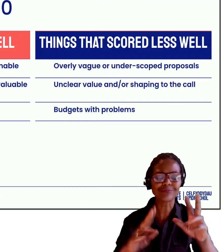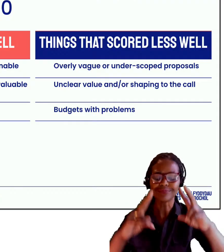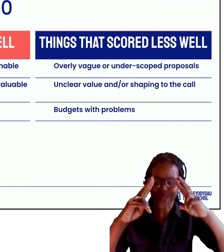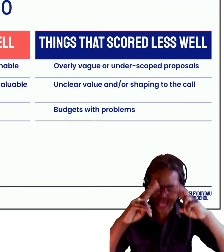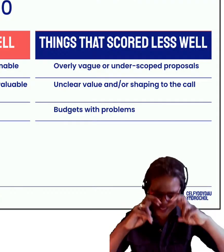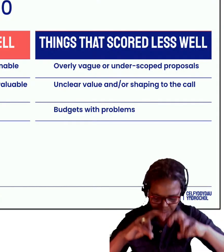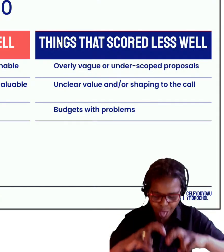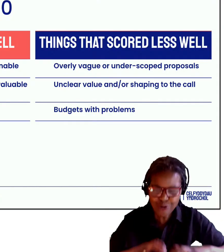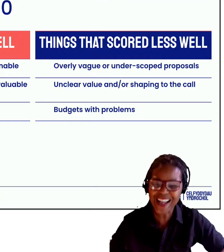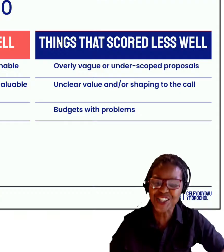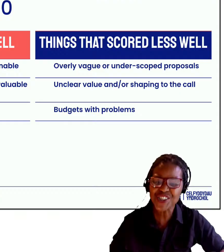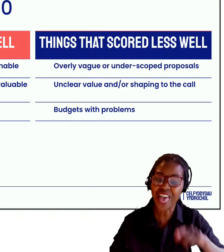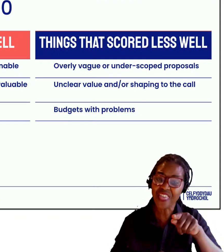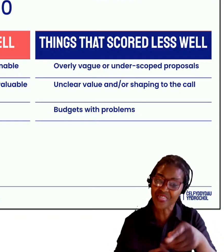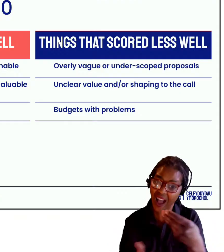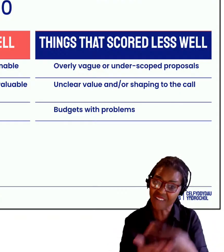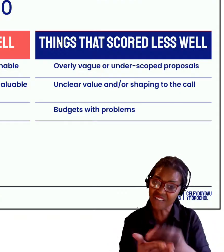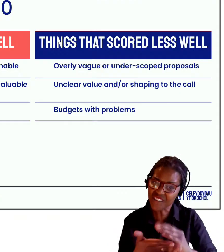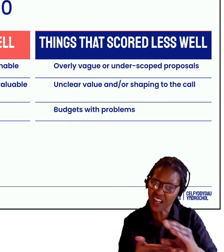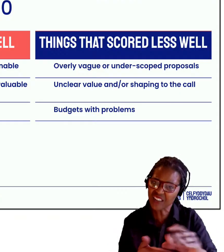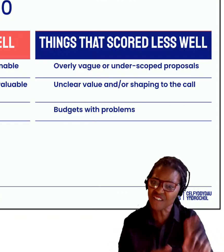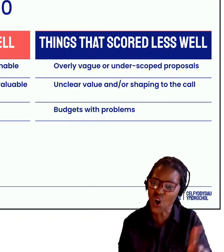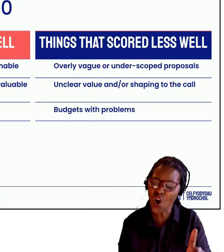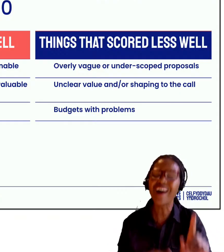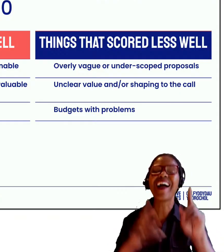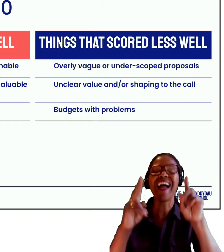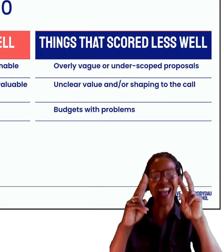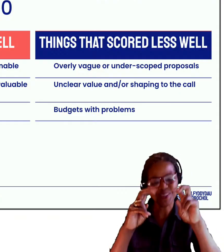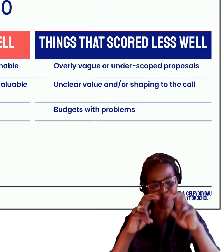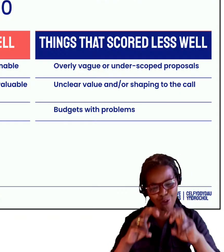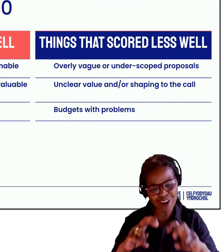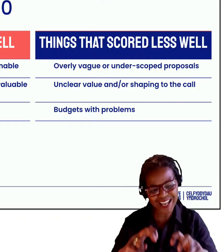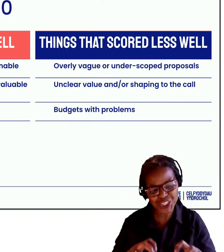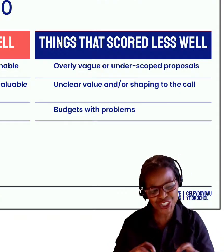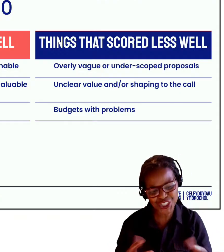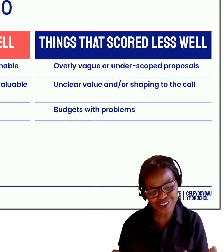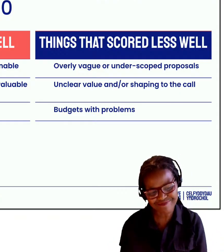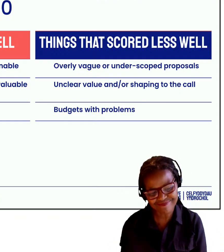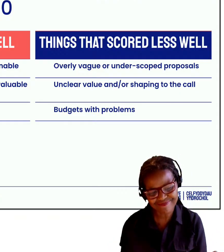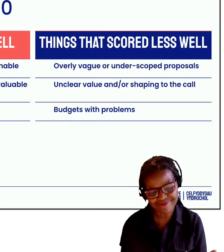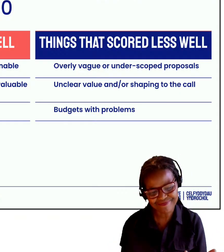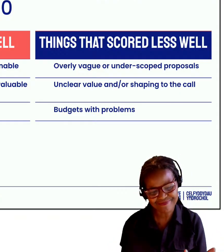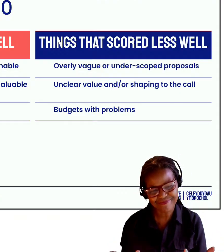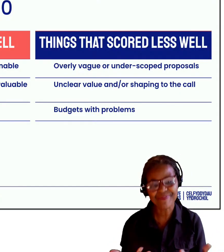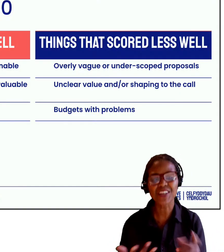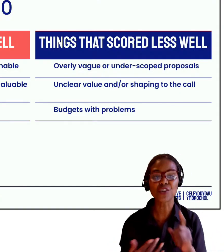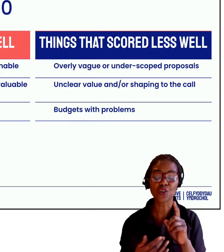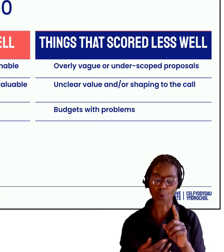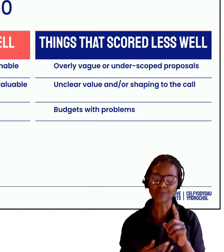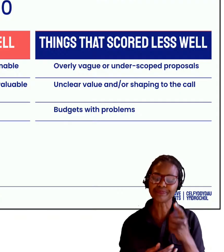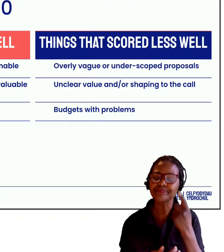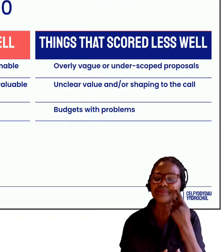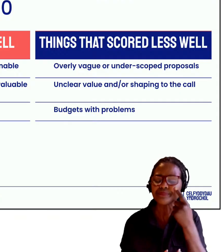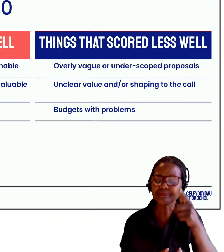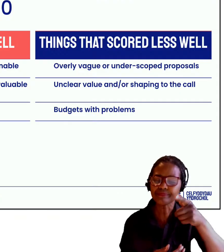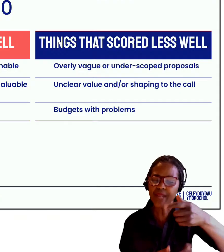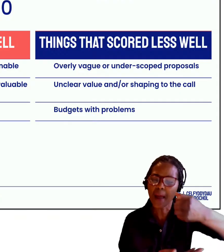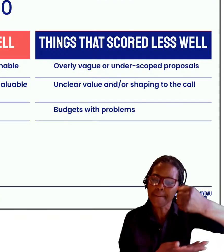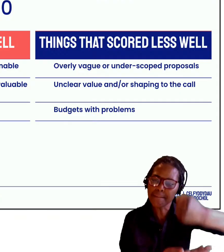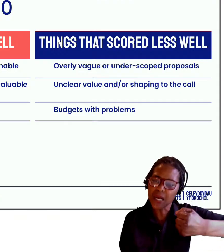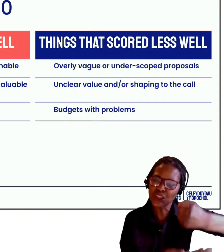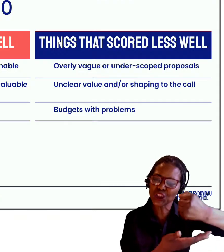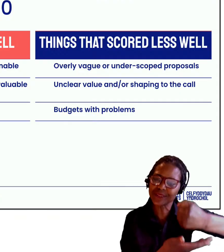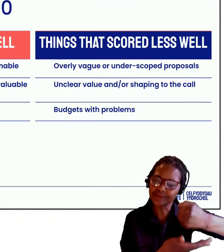the fund is intended for, that particular strand. And then looking at budgets, things that scored well, budgets that were clear and appropriate,